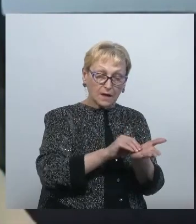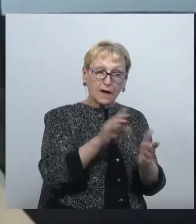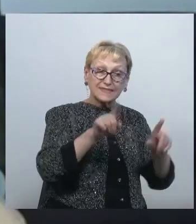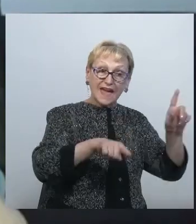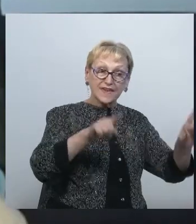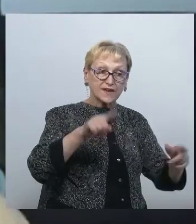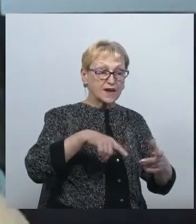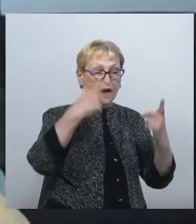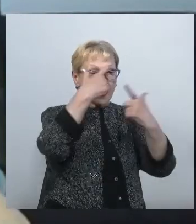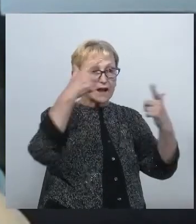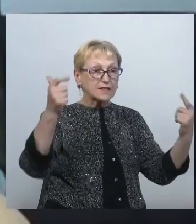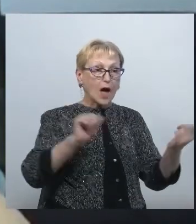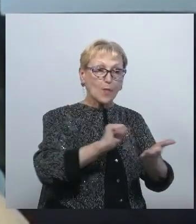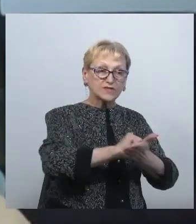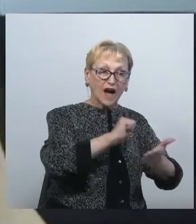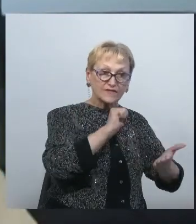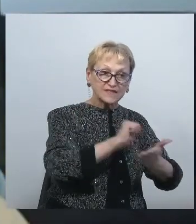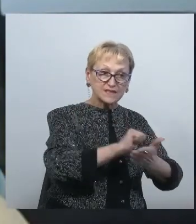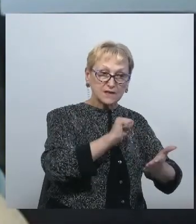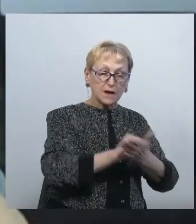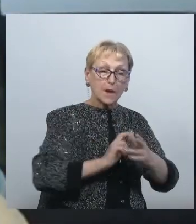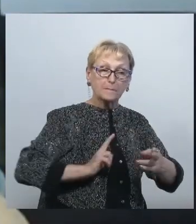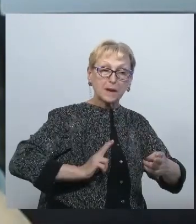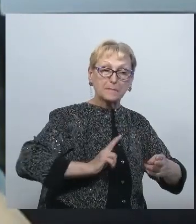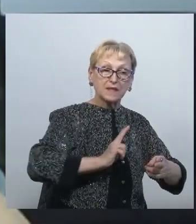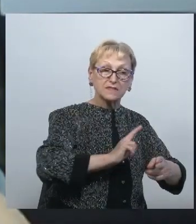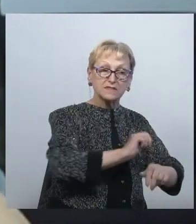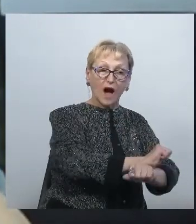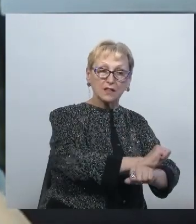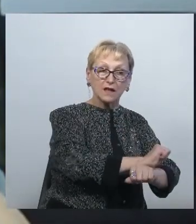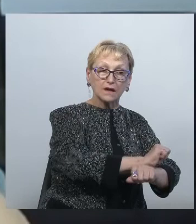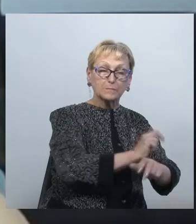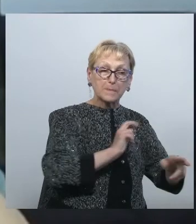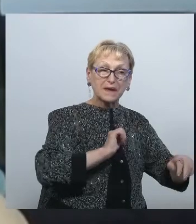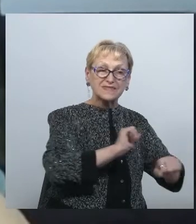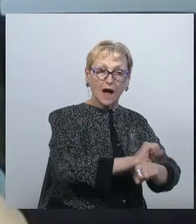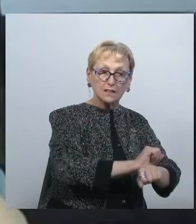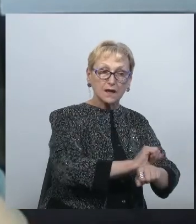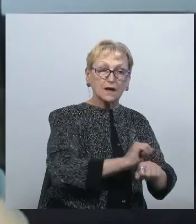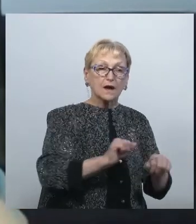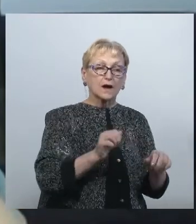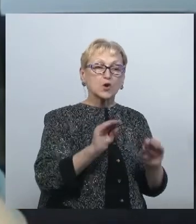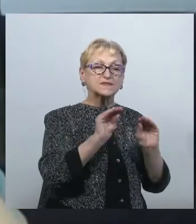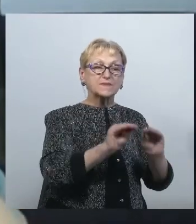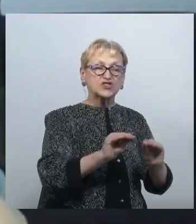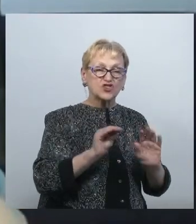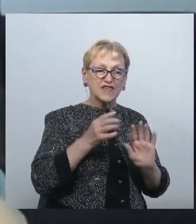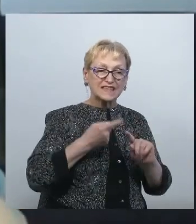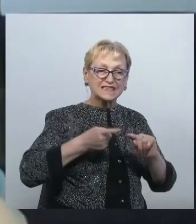examples when certain advertisement agencies, they stopped placing their